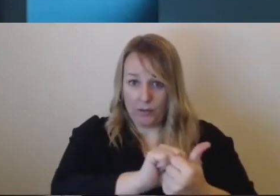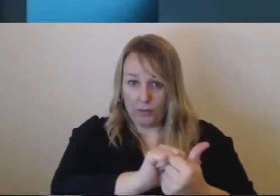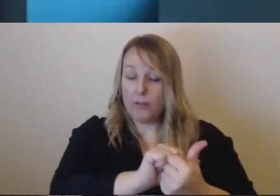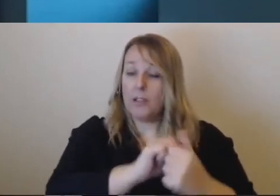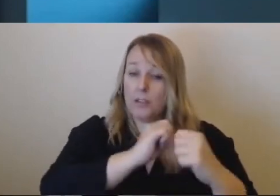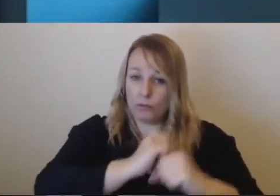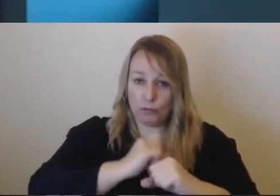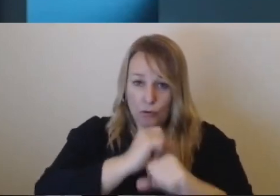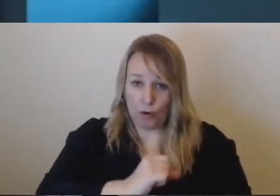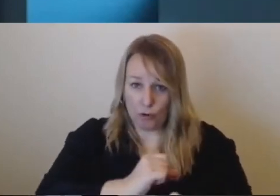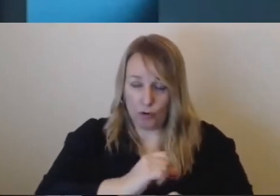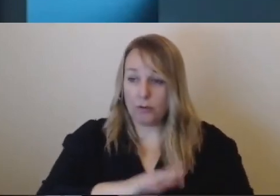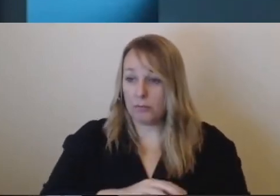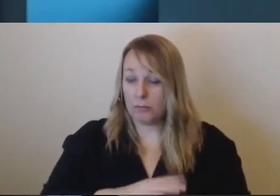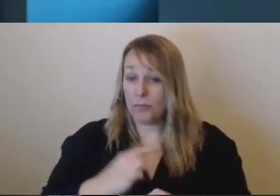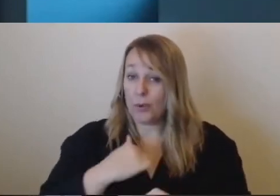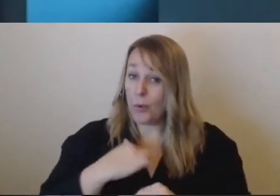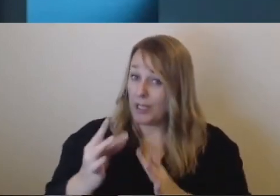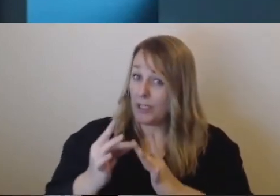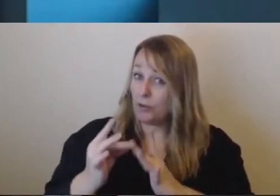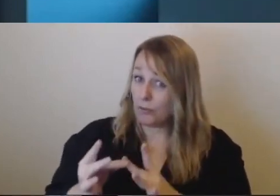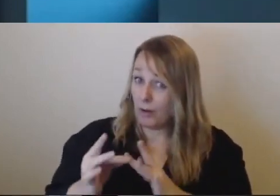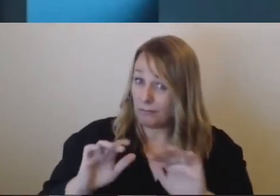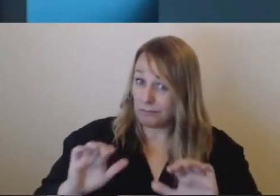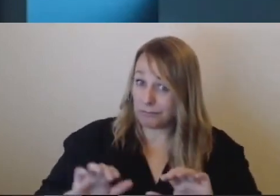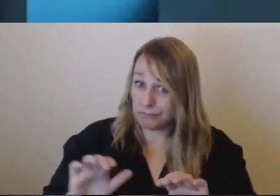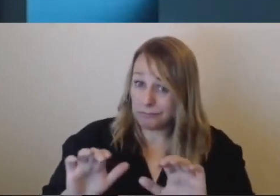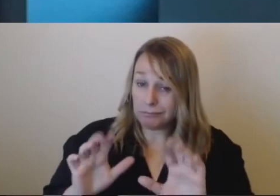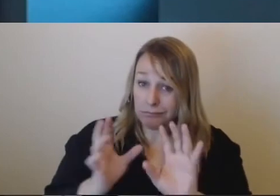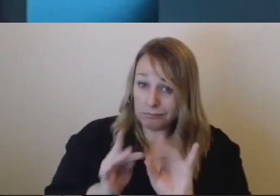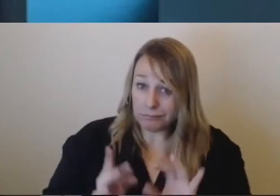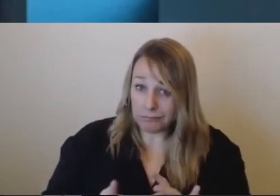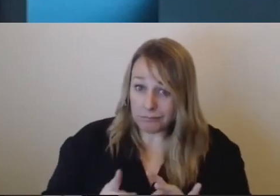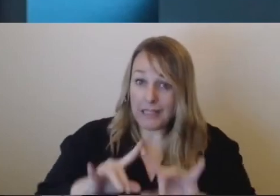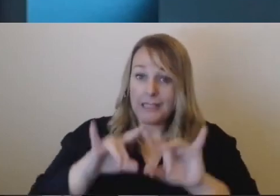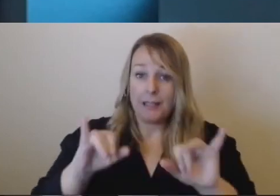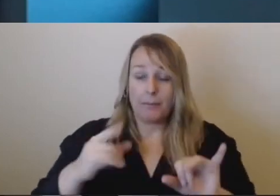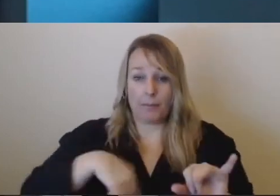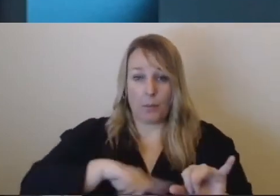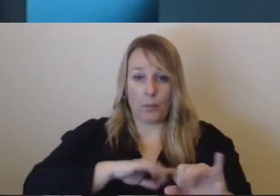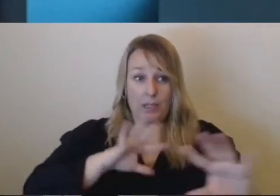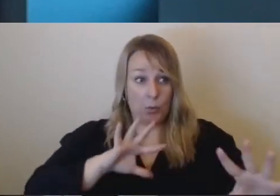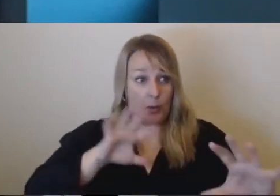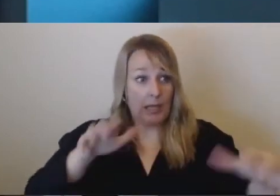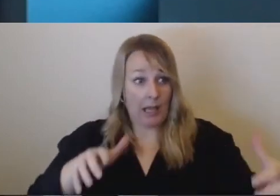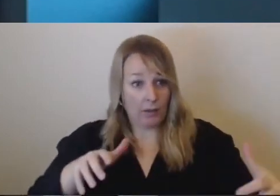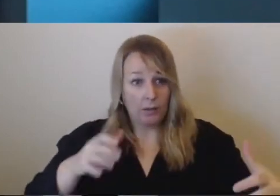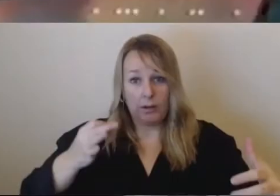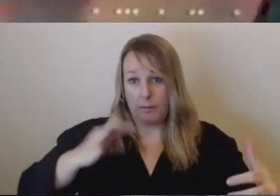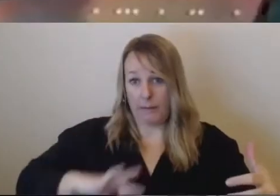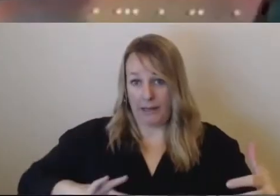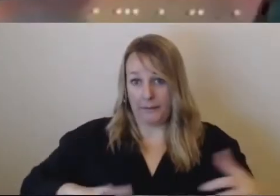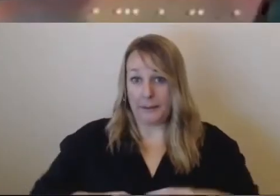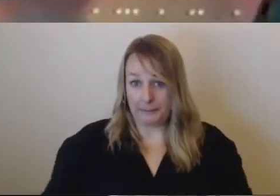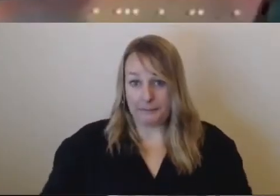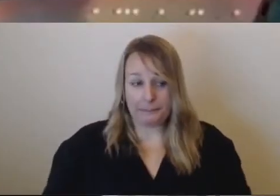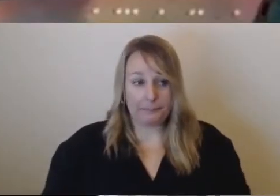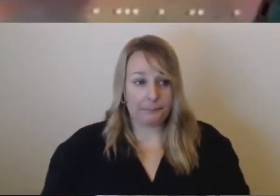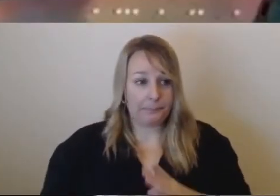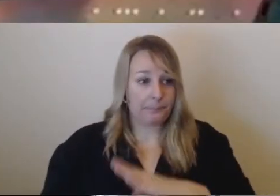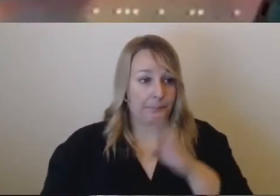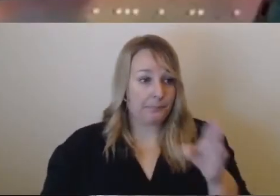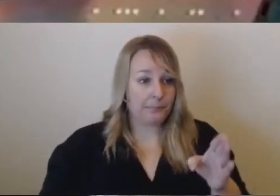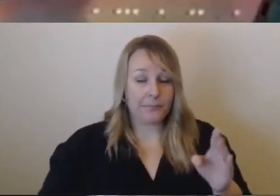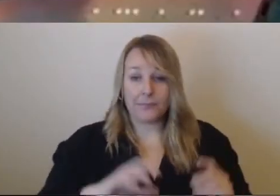of collective actions and benefiting from them as well. Thanks, Roland. I guess for a